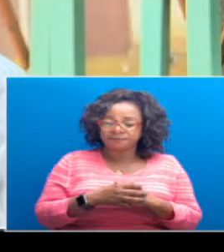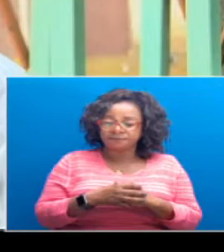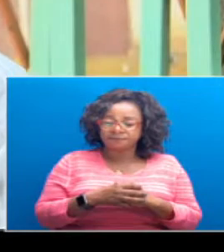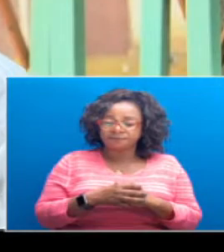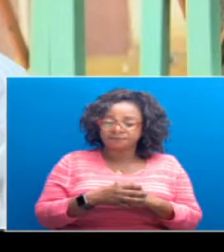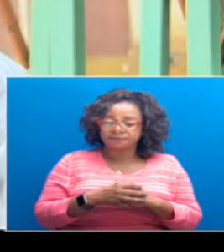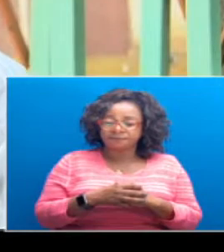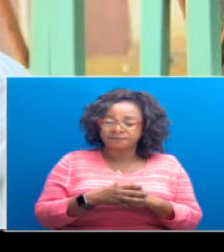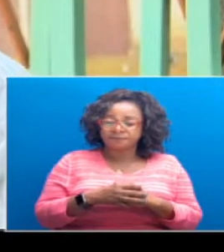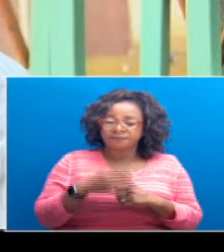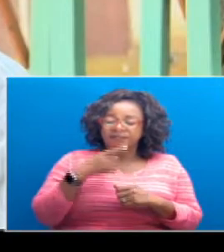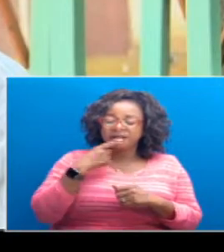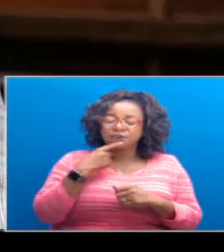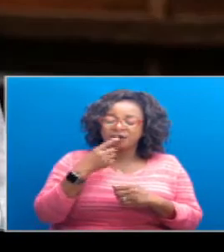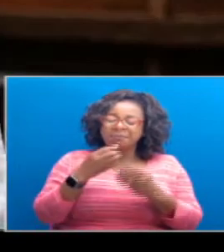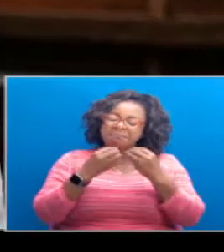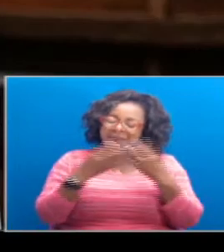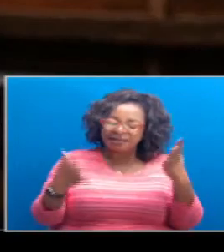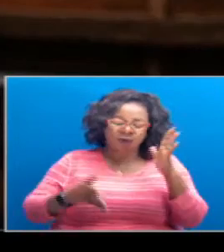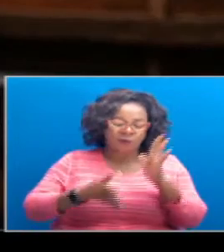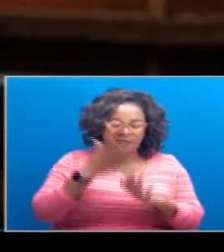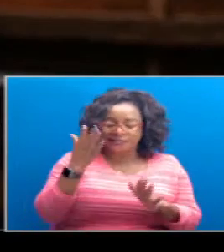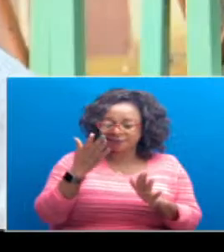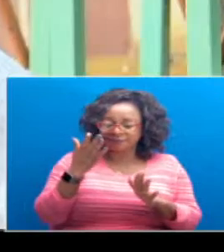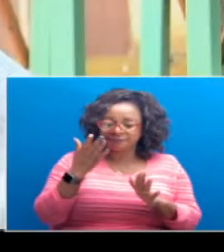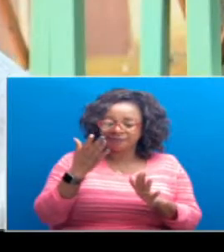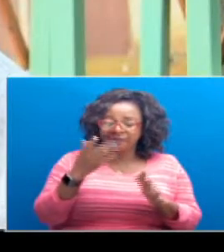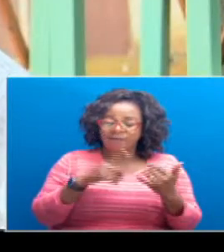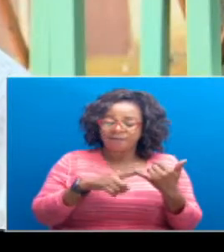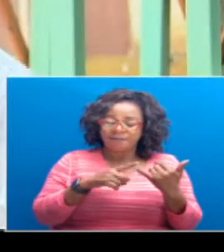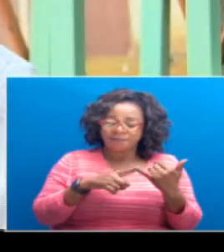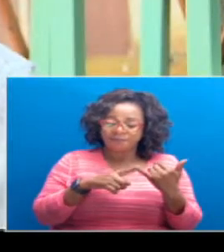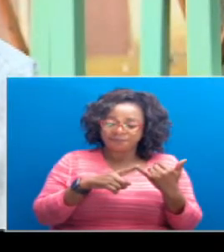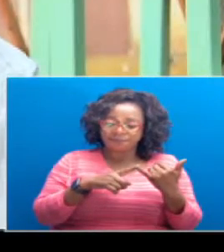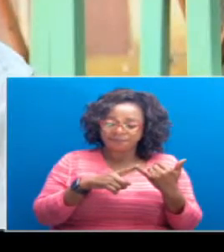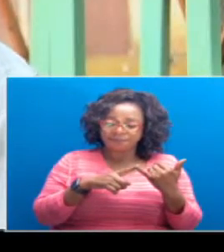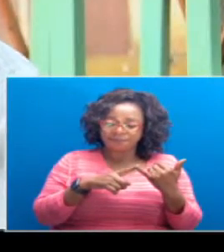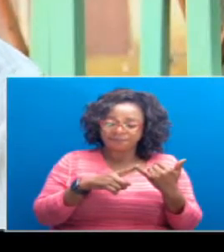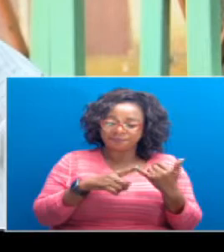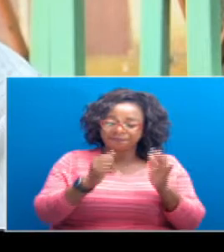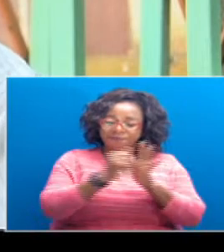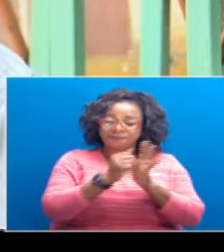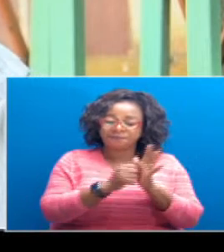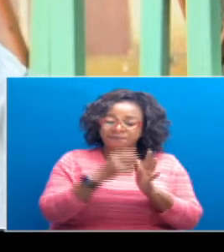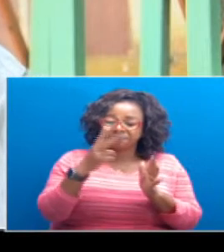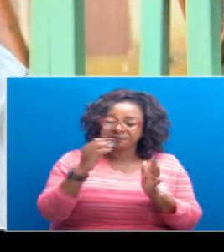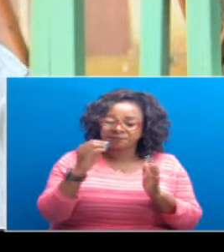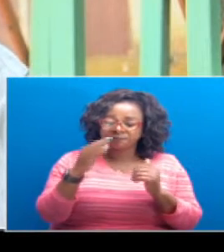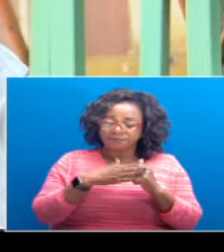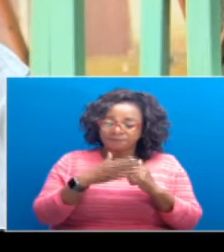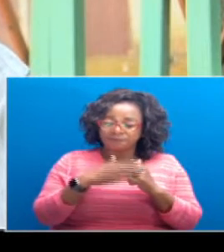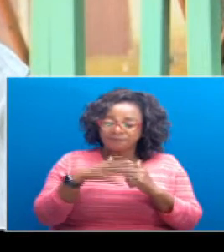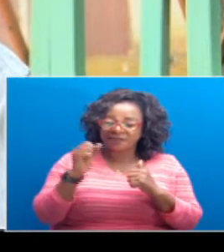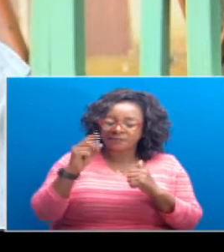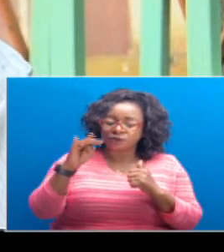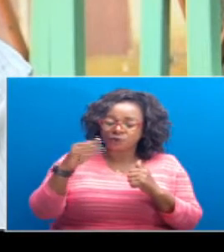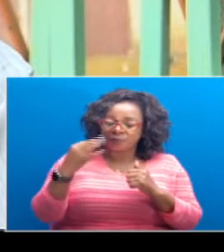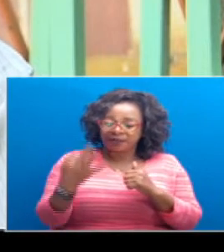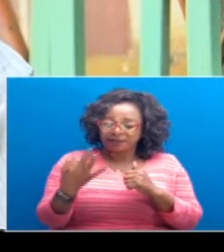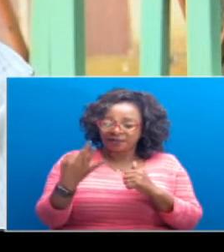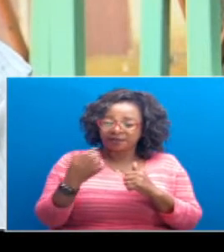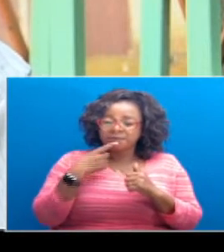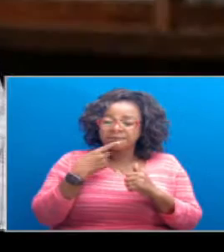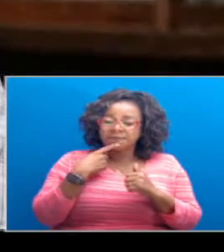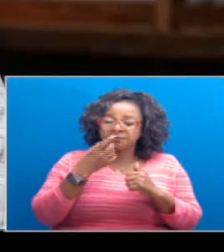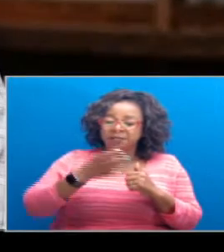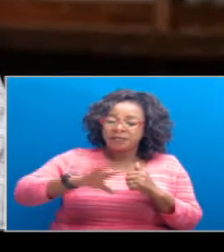one, I'll talk about three very quickly. Okay. The first thing is that Article 209, Sub-Article 3 provides that